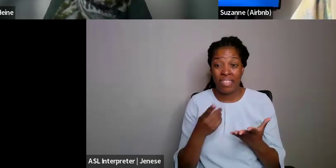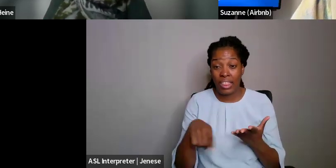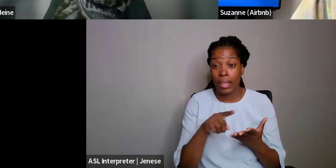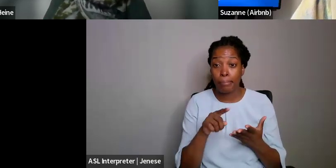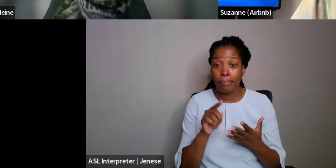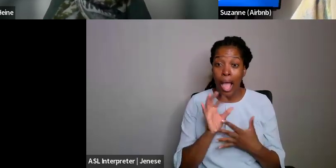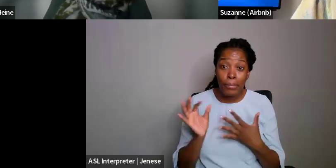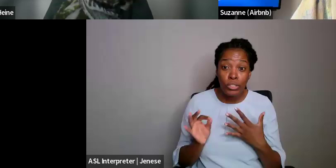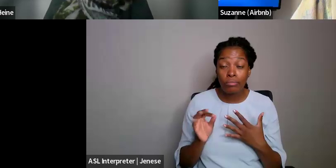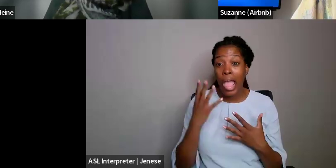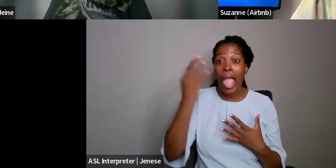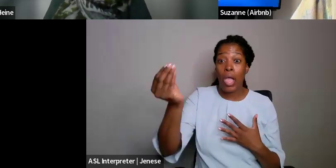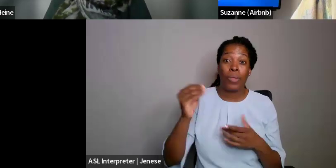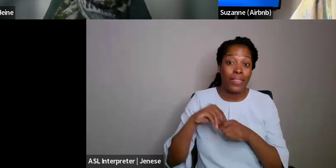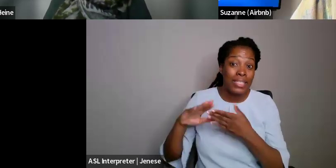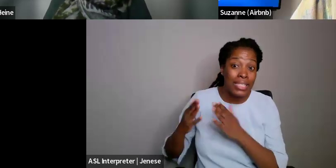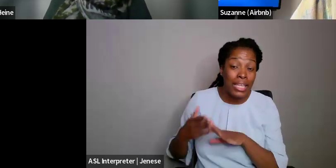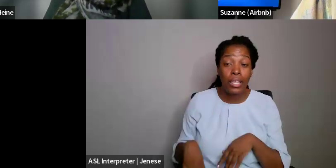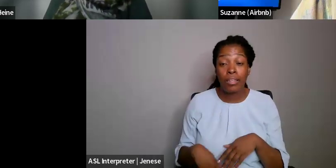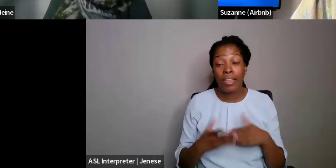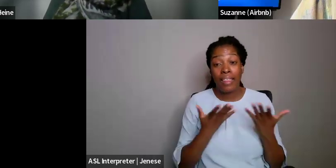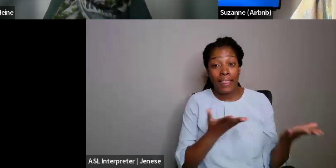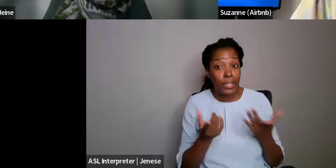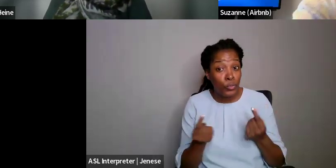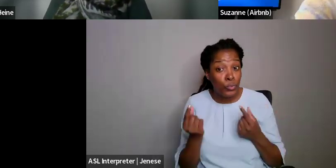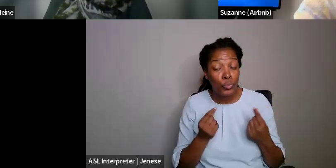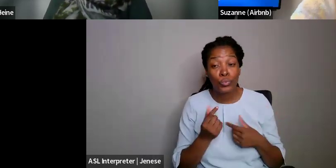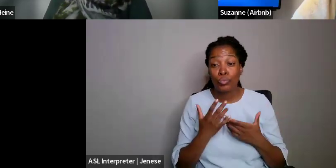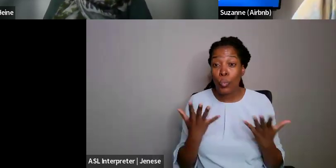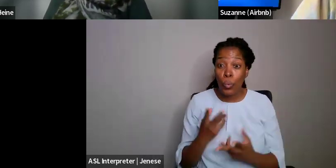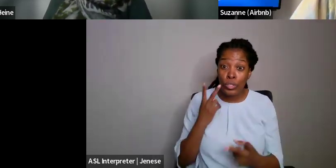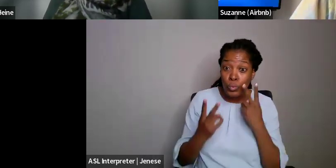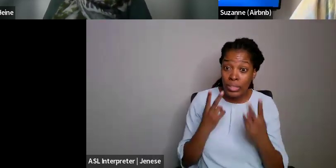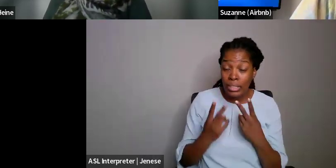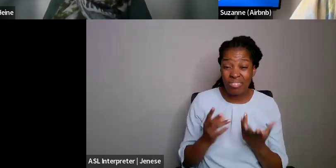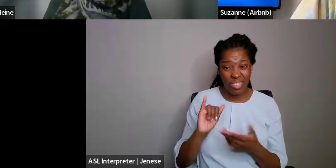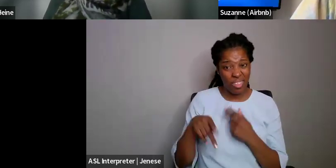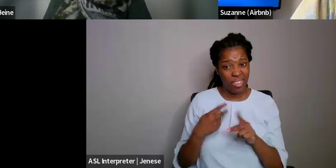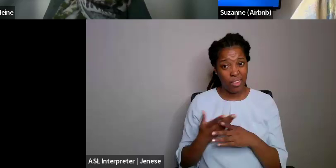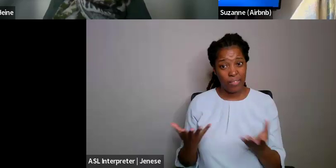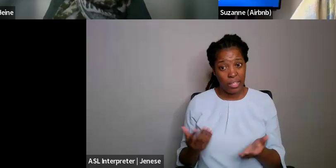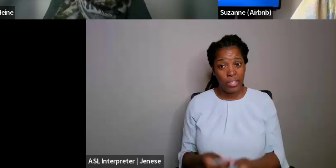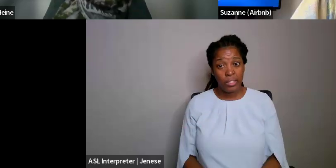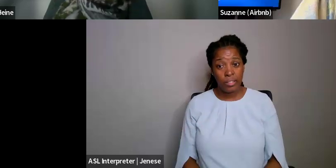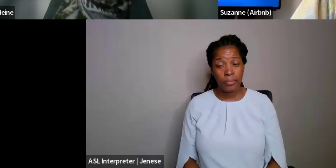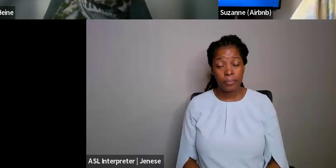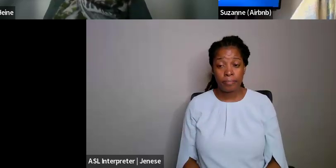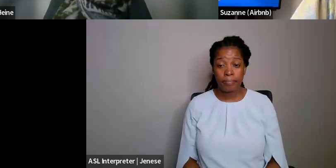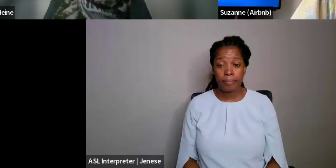and what they can see, so that sort of thing. And I think my